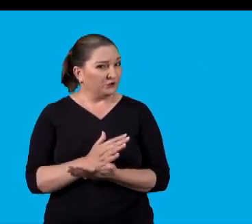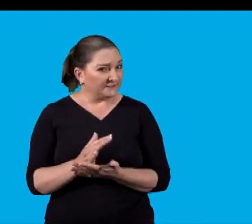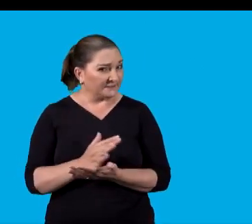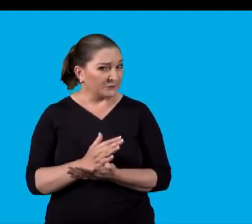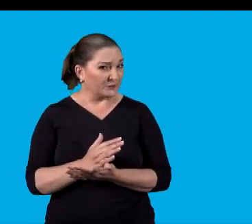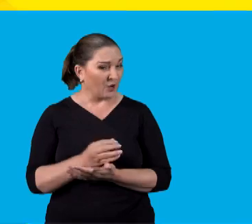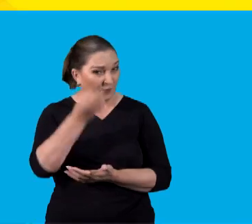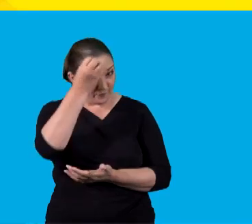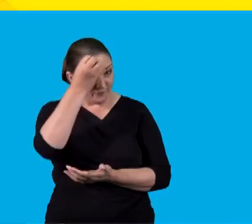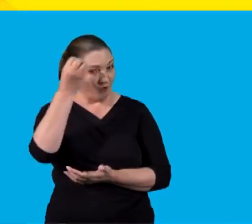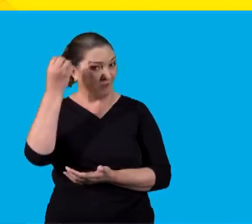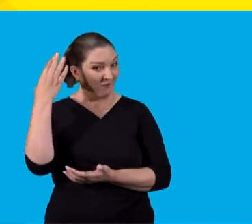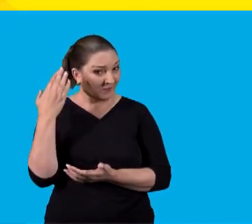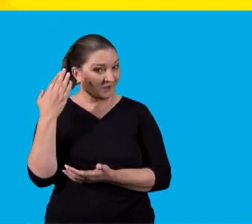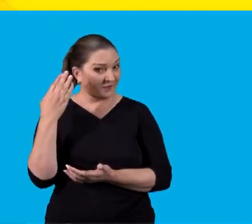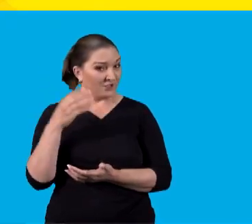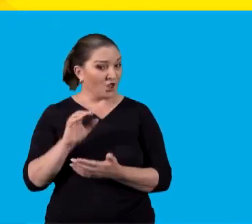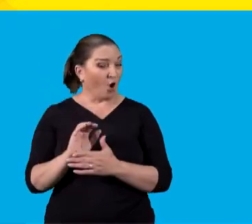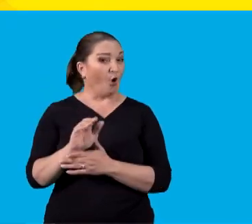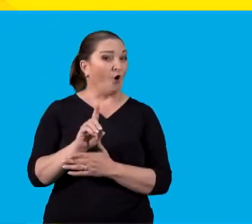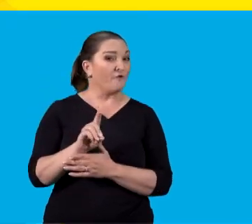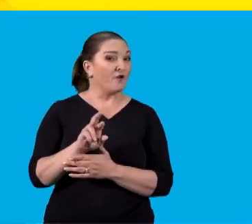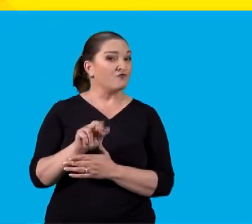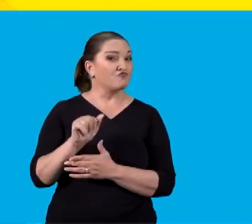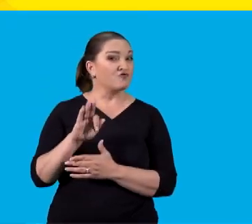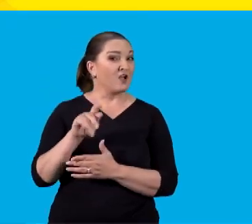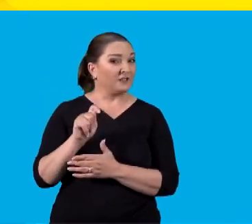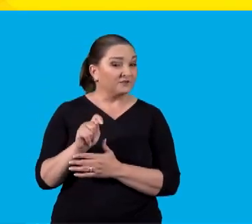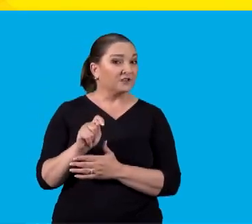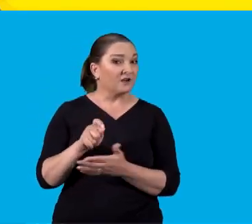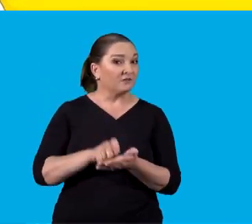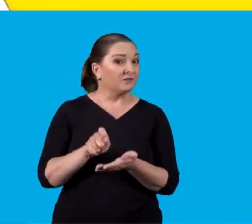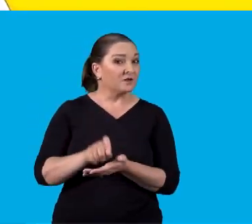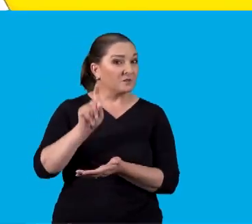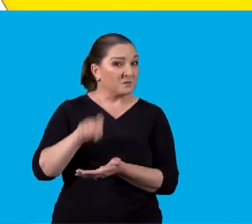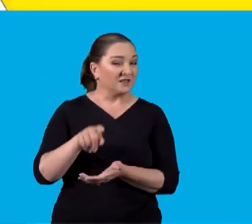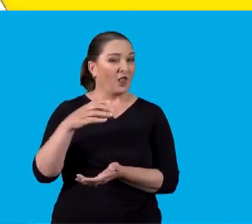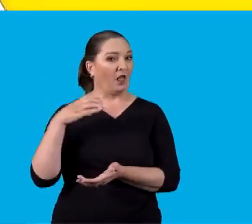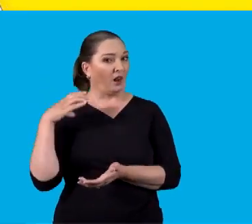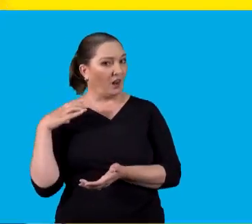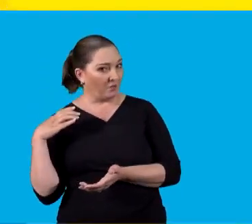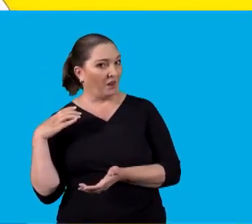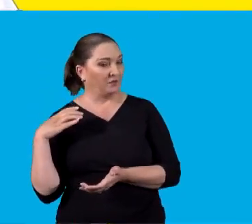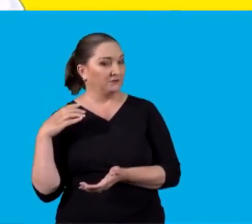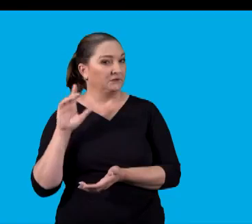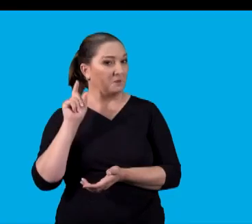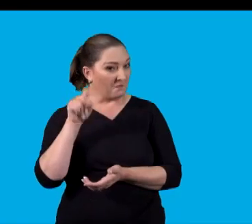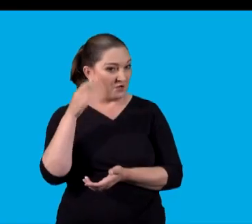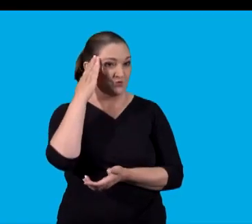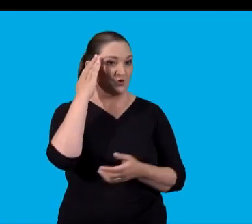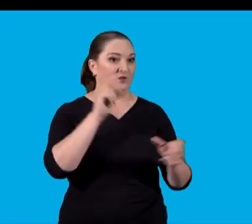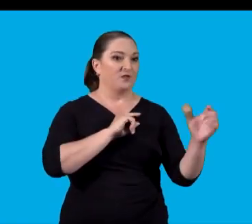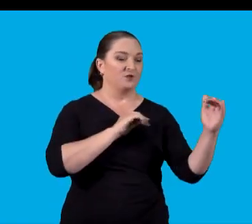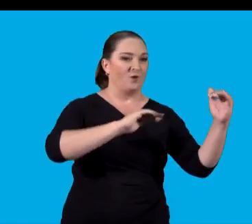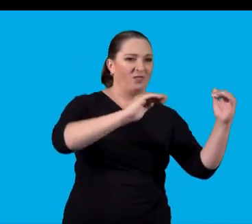this bank overdraft. This is a very huge mistake. You have to record this bank overdraft. And you know your bank overdraft is a liability. So you